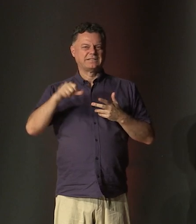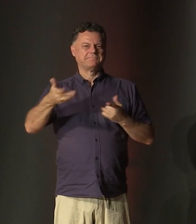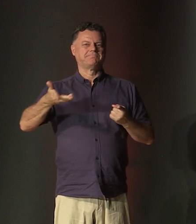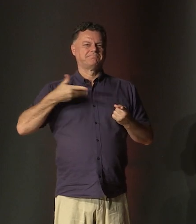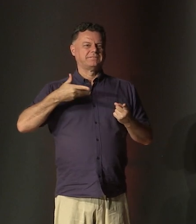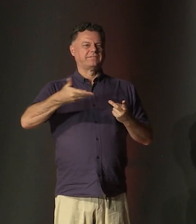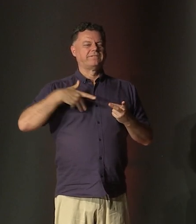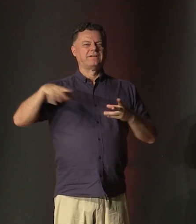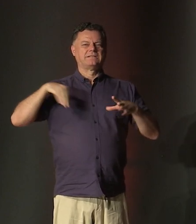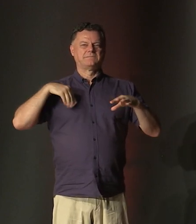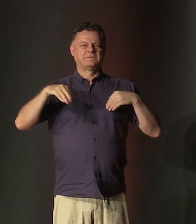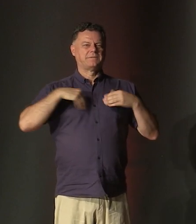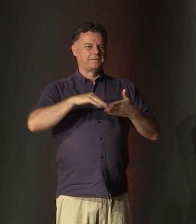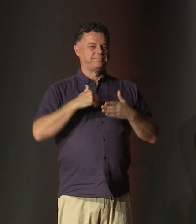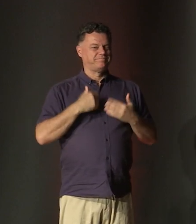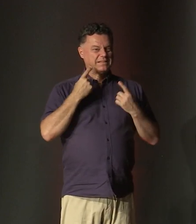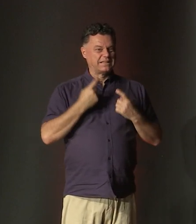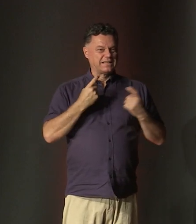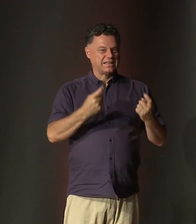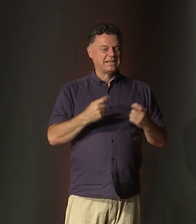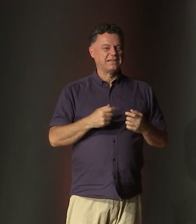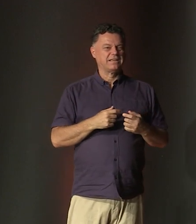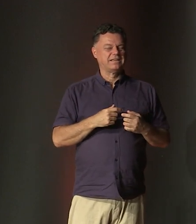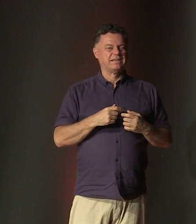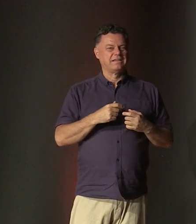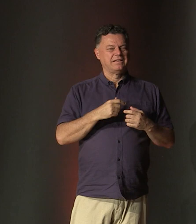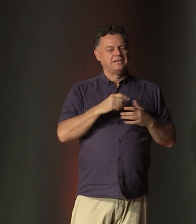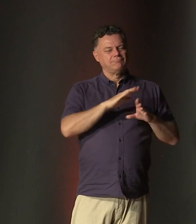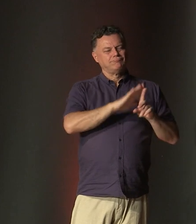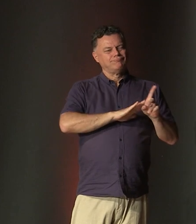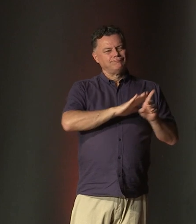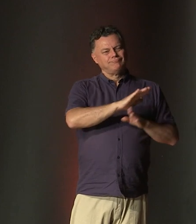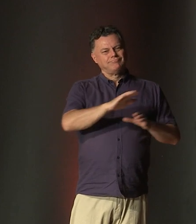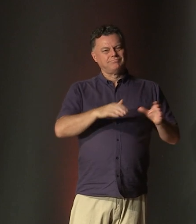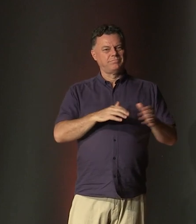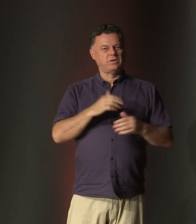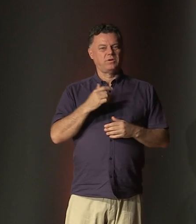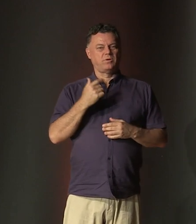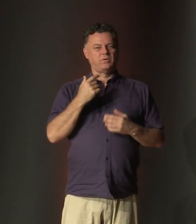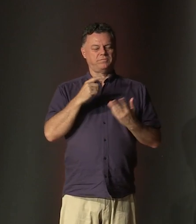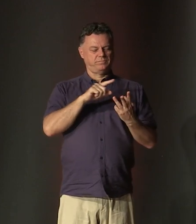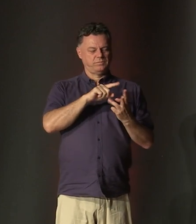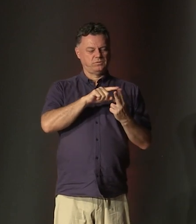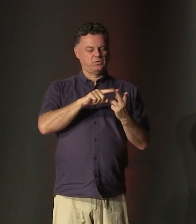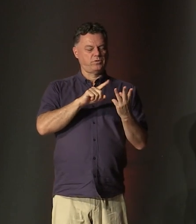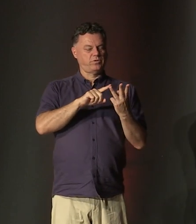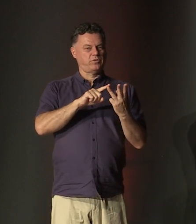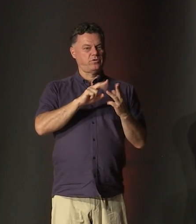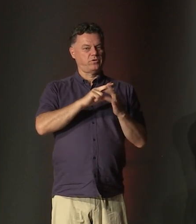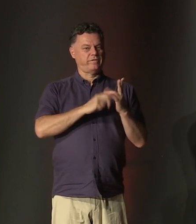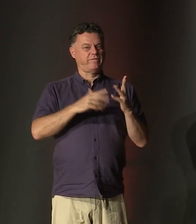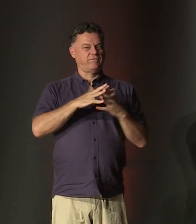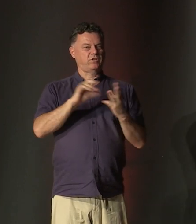Now, you might have noticed that I'm still missing one particular flow of compassion, the third